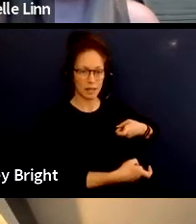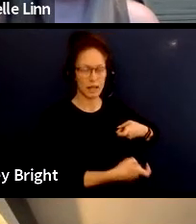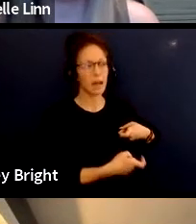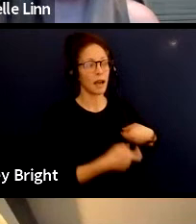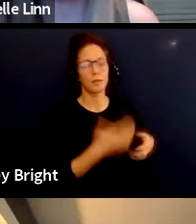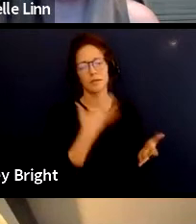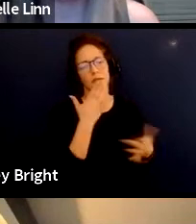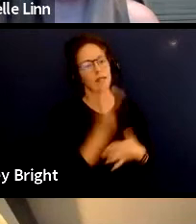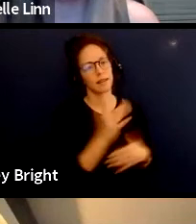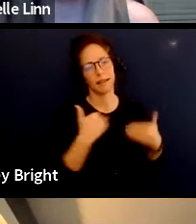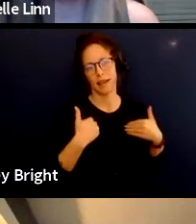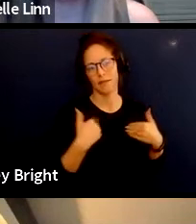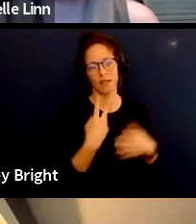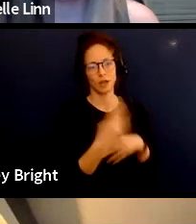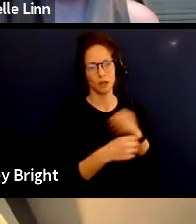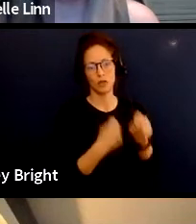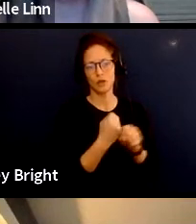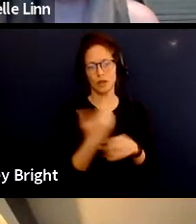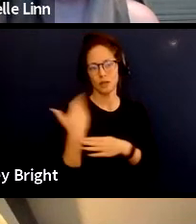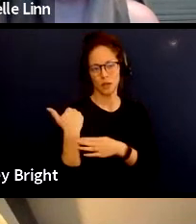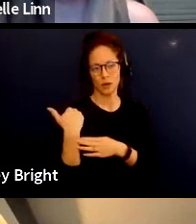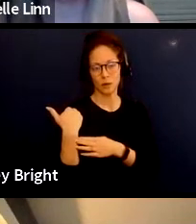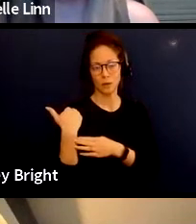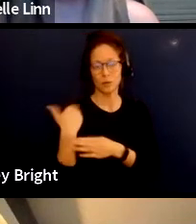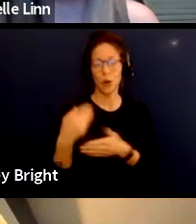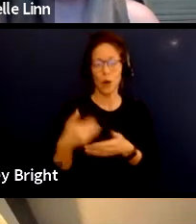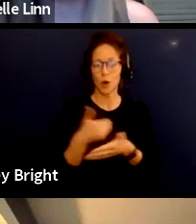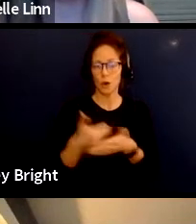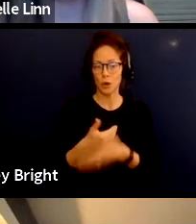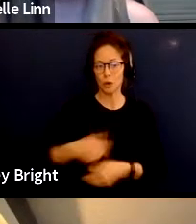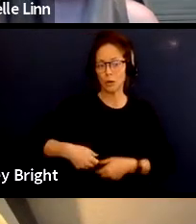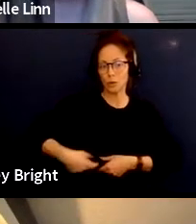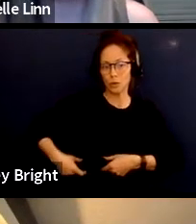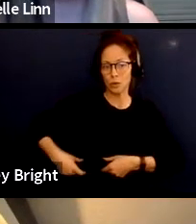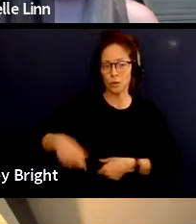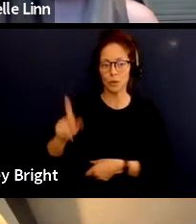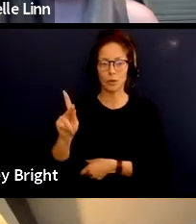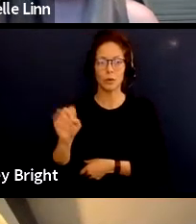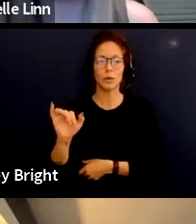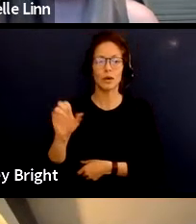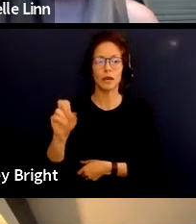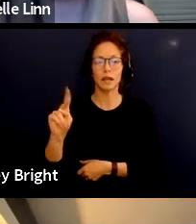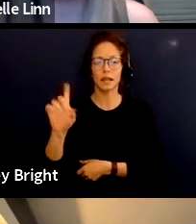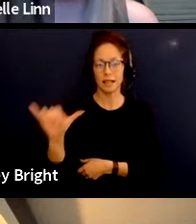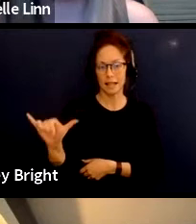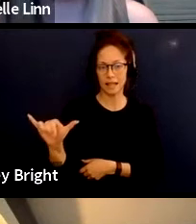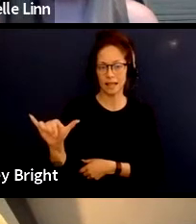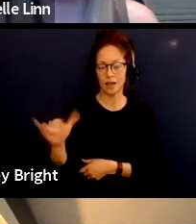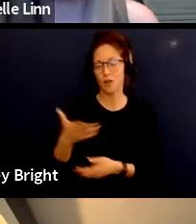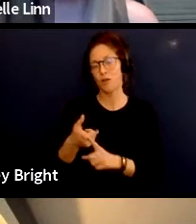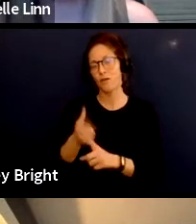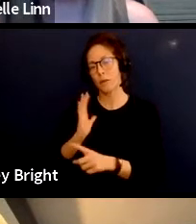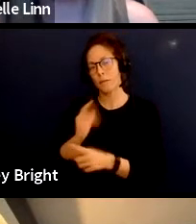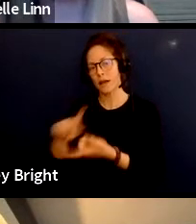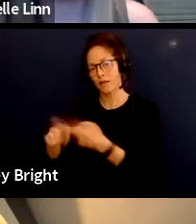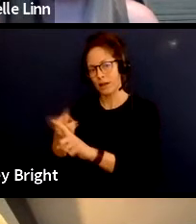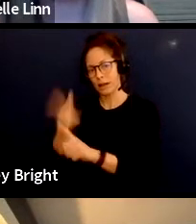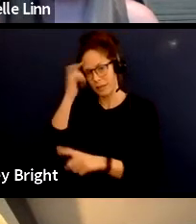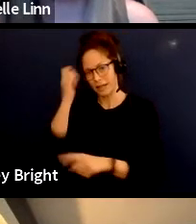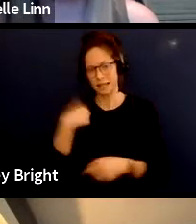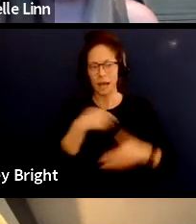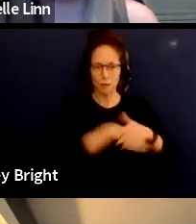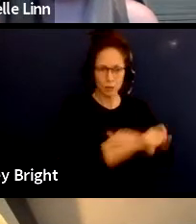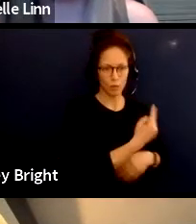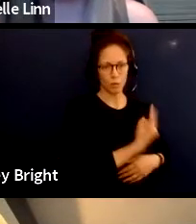ago to get a new kidney from one of my girlfriends because I was born with one kidney